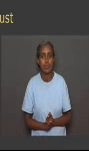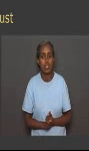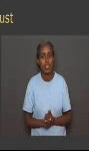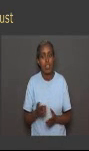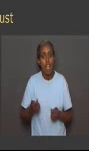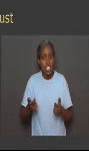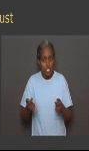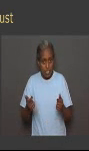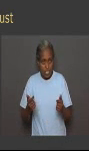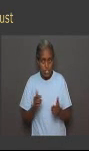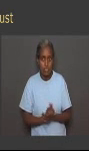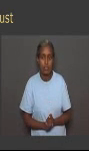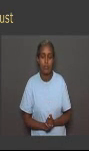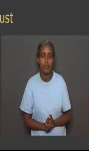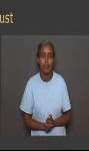acceleration,